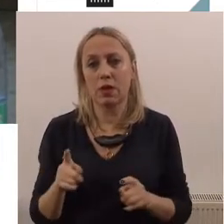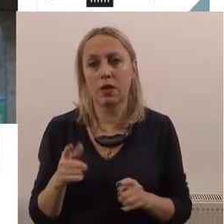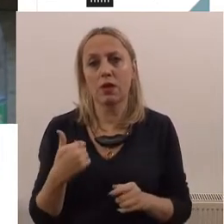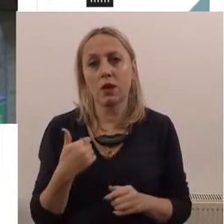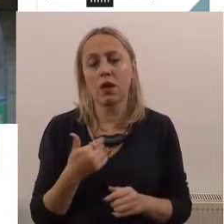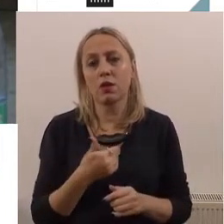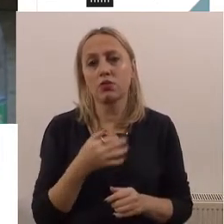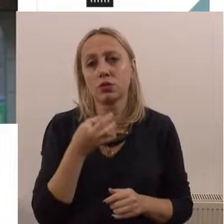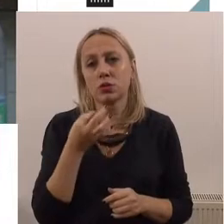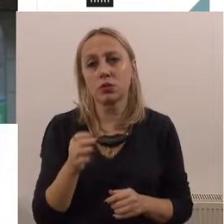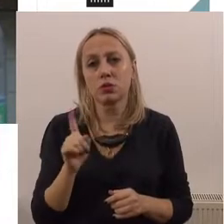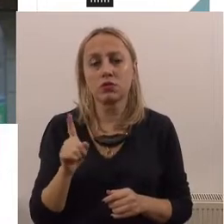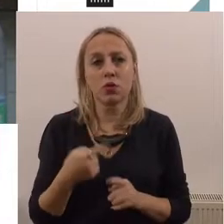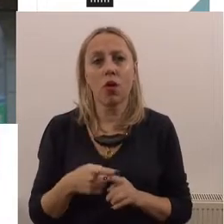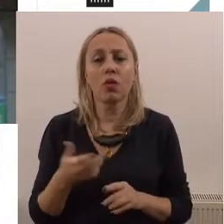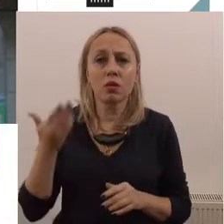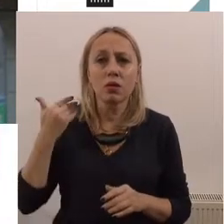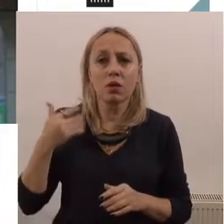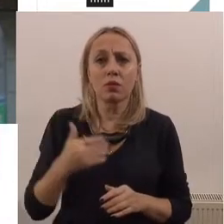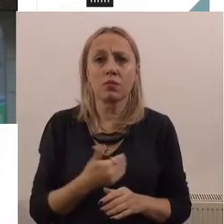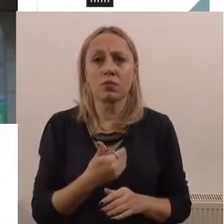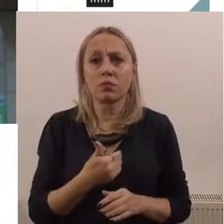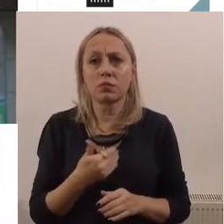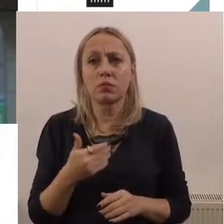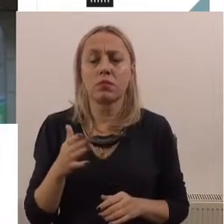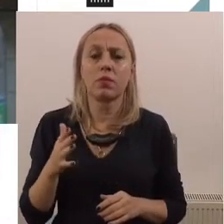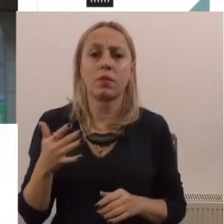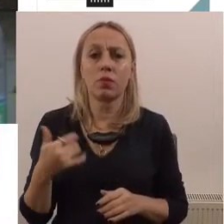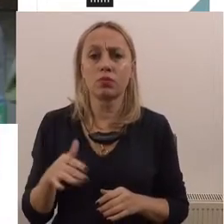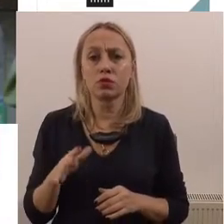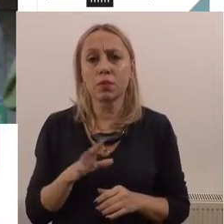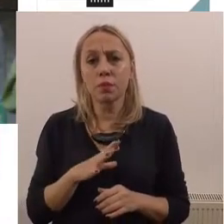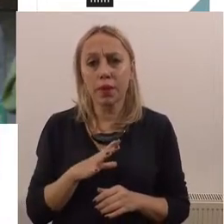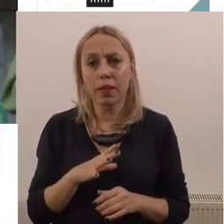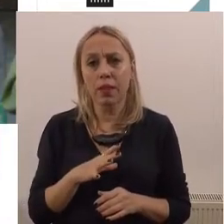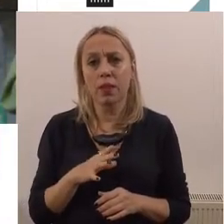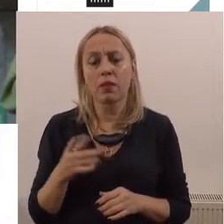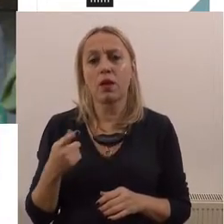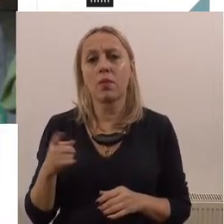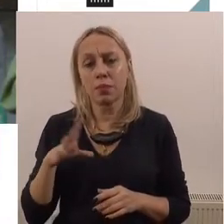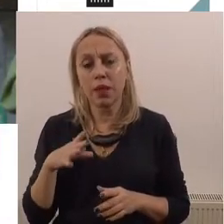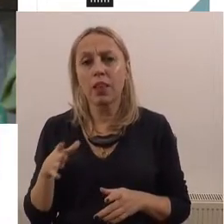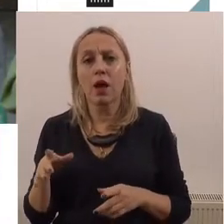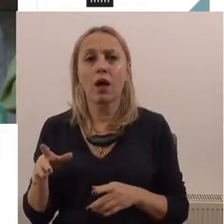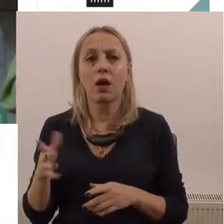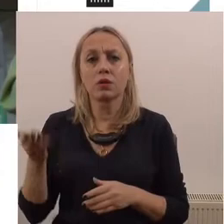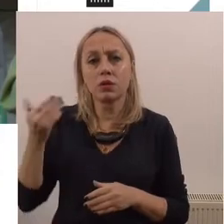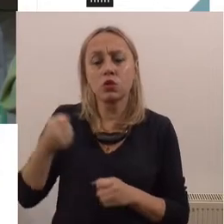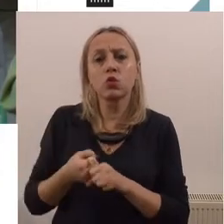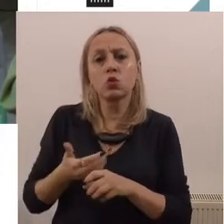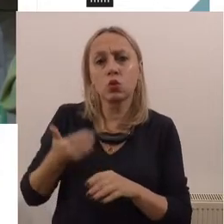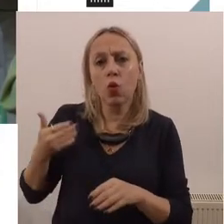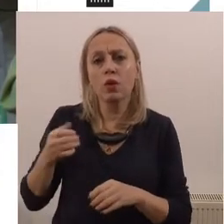and accessibility program. Well, there were some preconditions because the OMK Uchastie Foundation